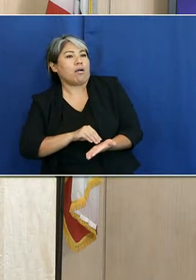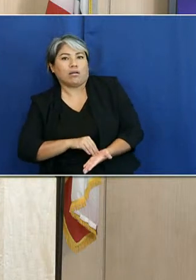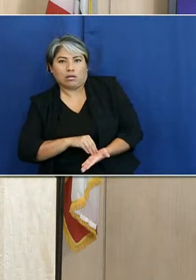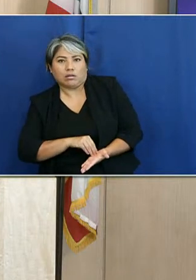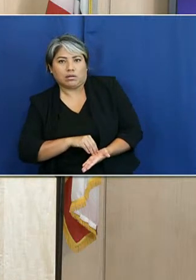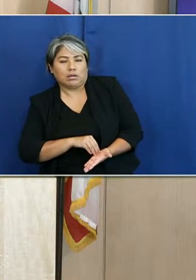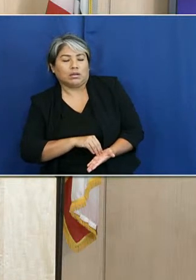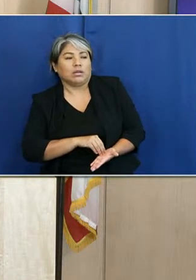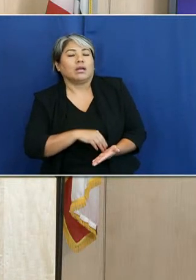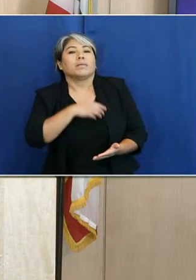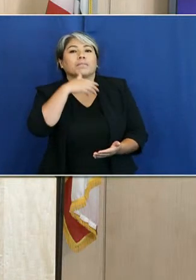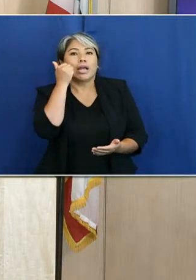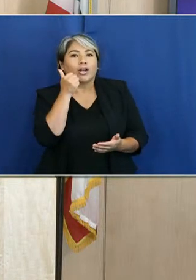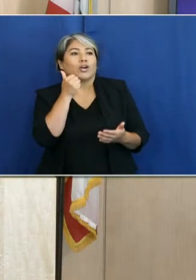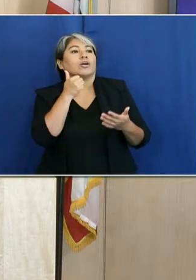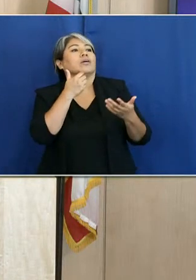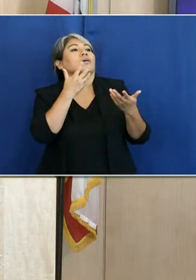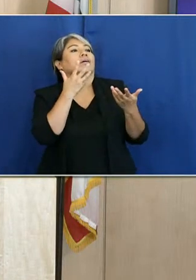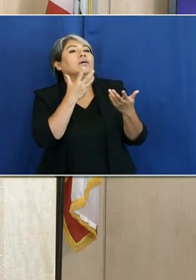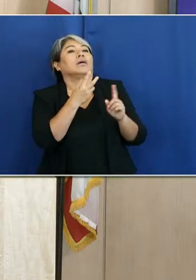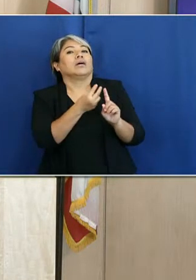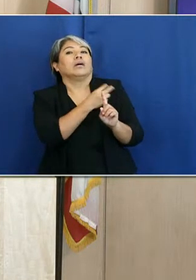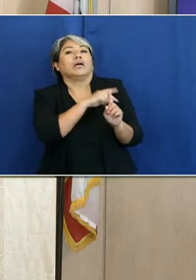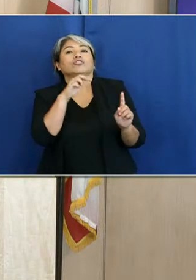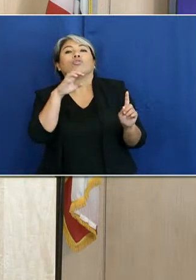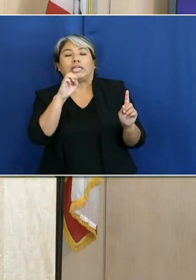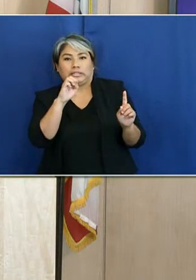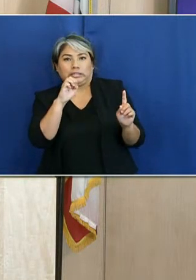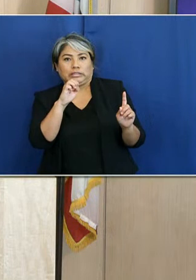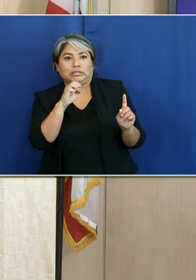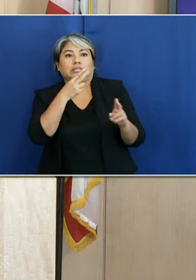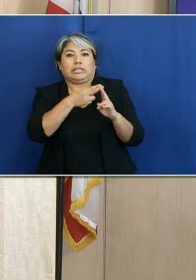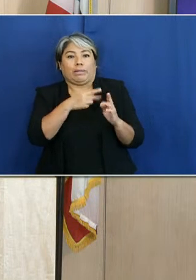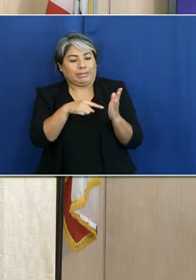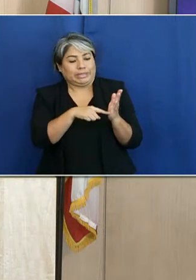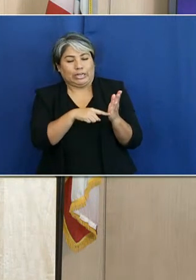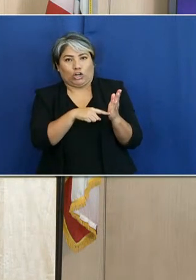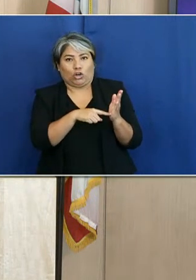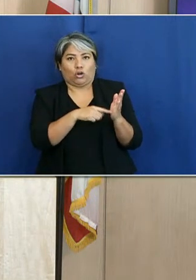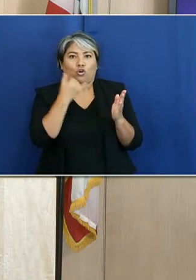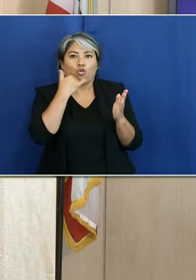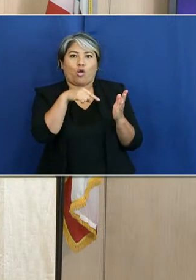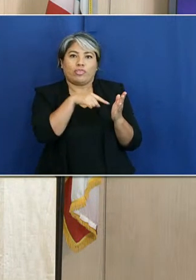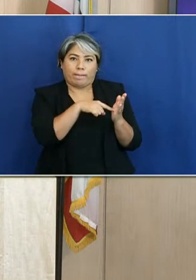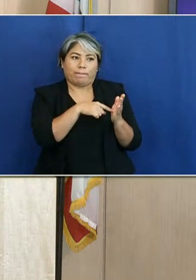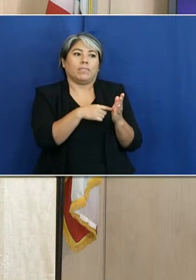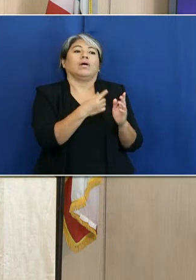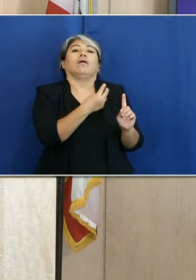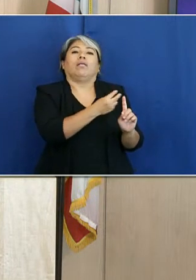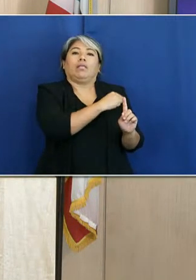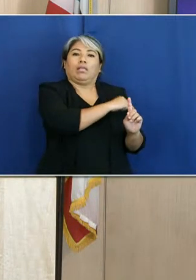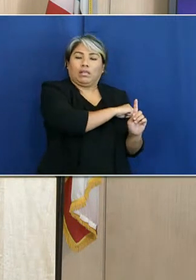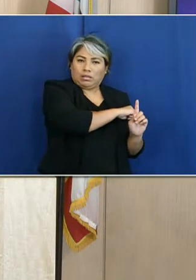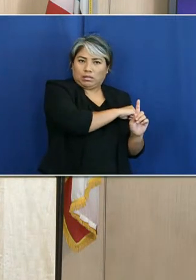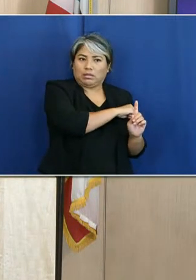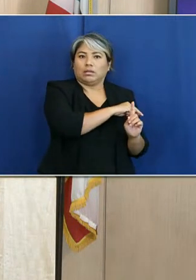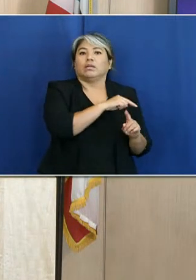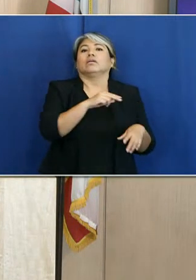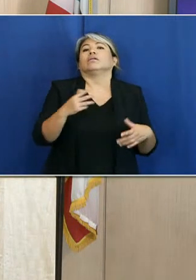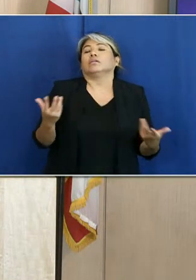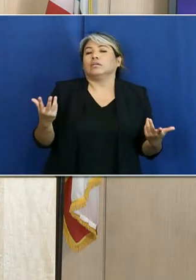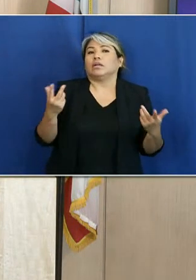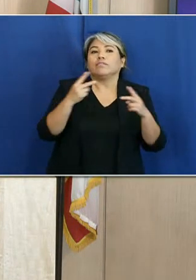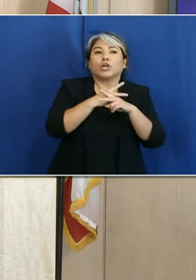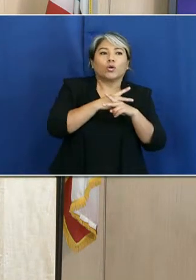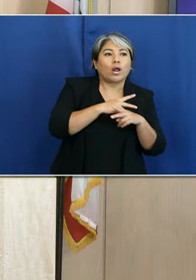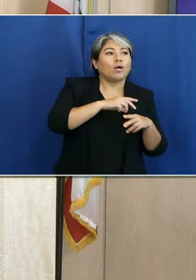conduct contact tracing to know who their close contacts are and what other entities need